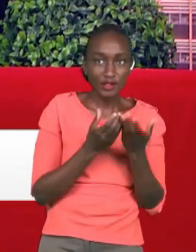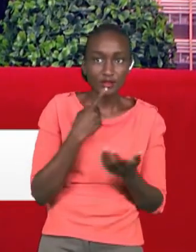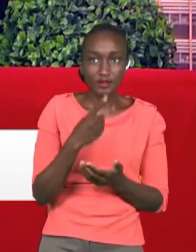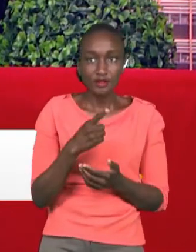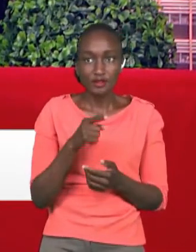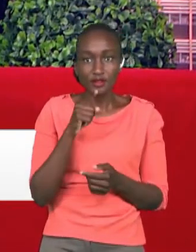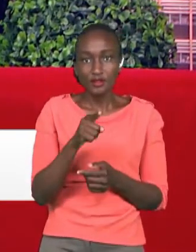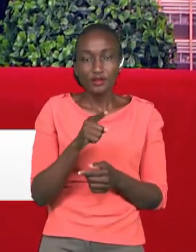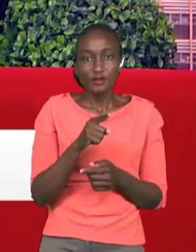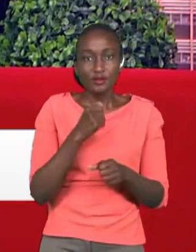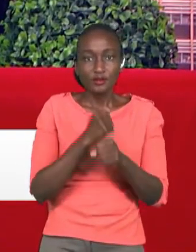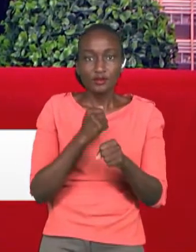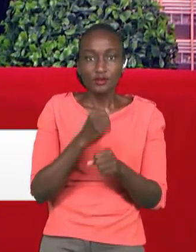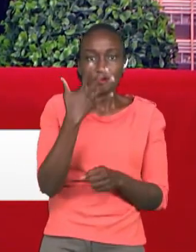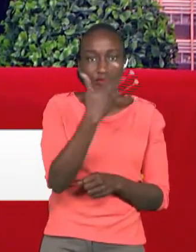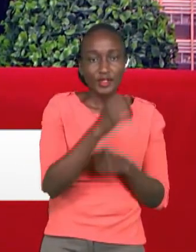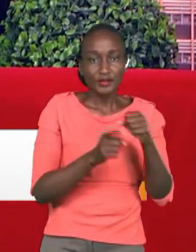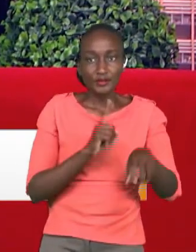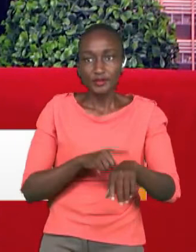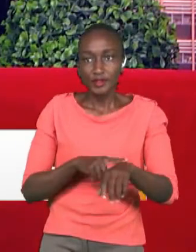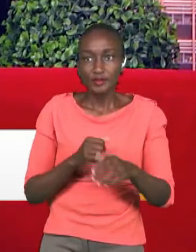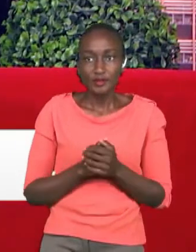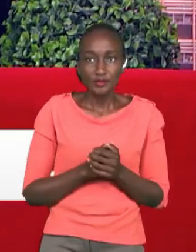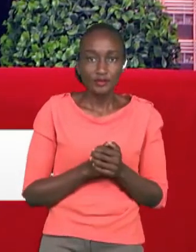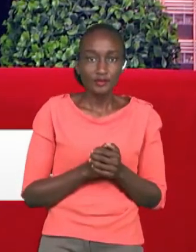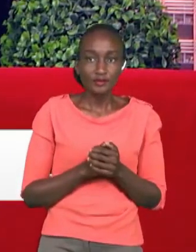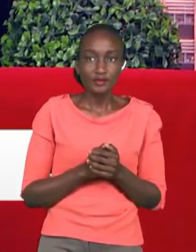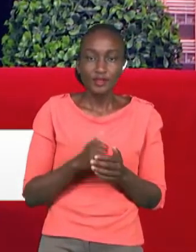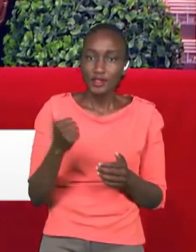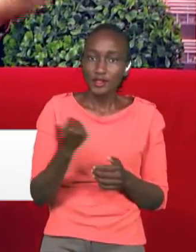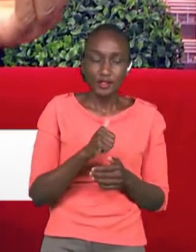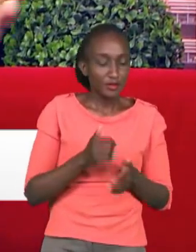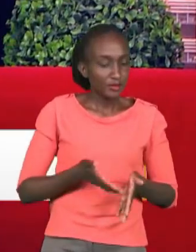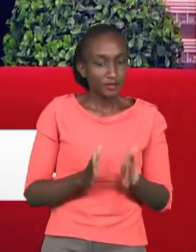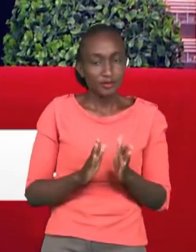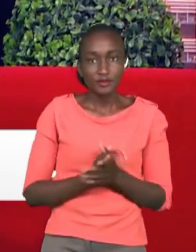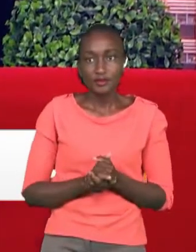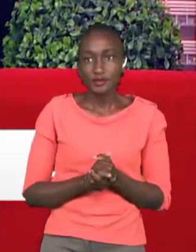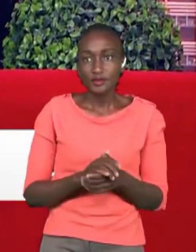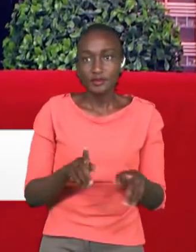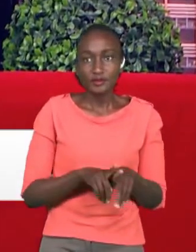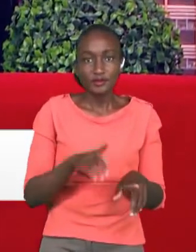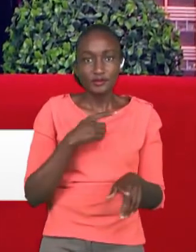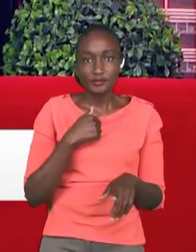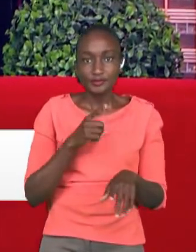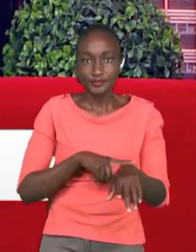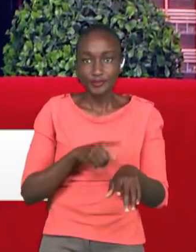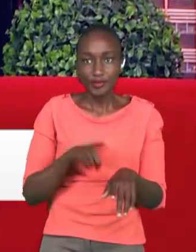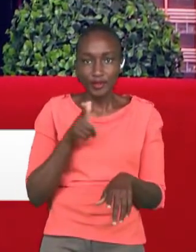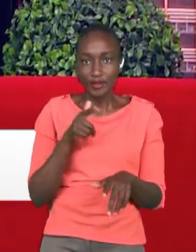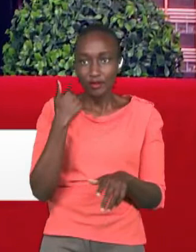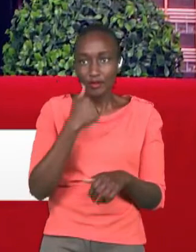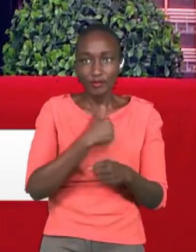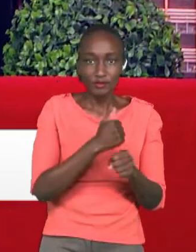Farah, do 5 times. Yes. The latter. No. any posture. And, any posture. Okay. And when Farah is taking